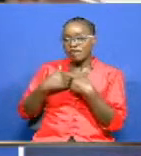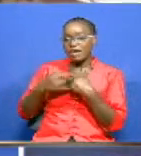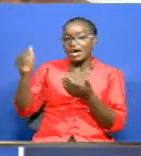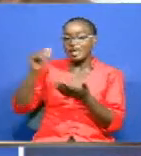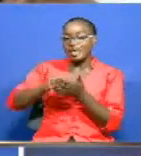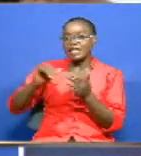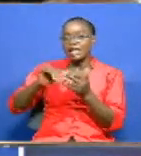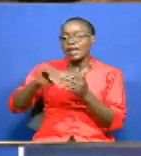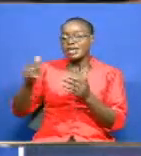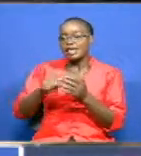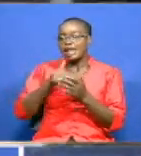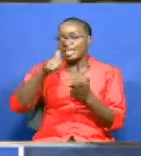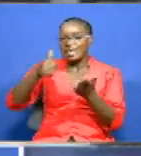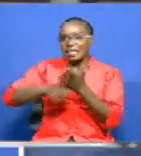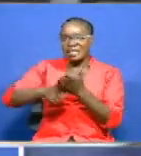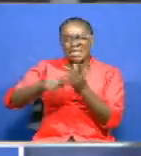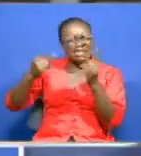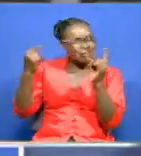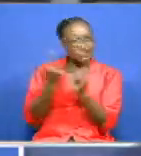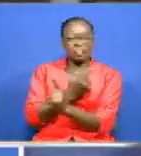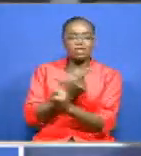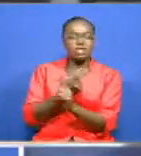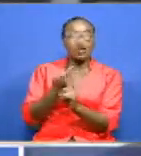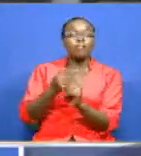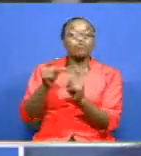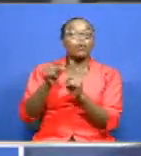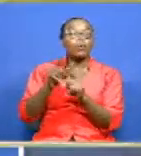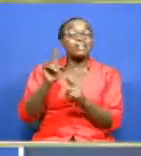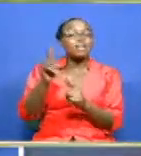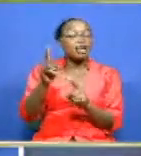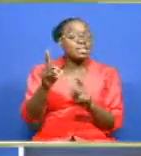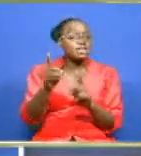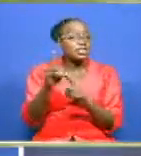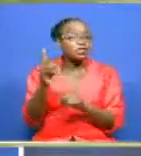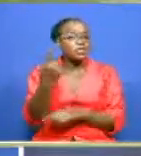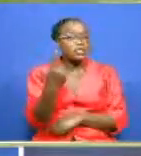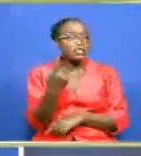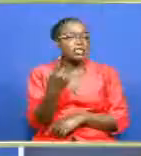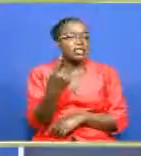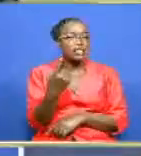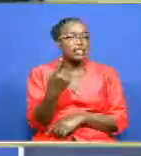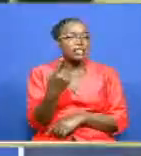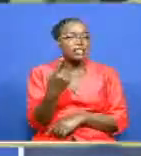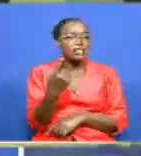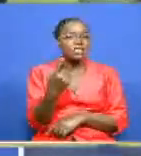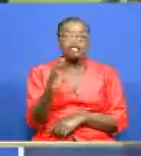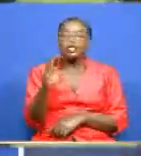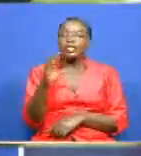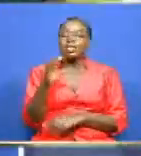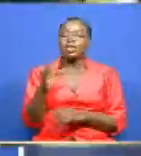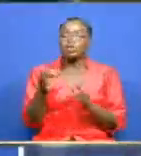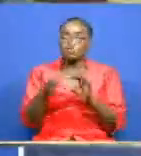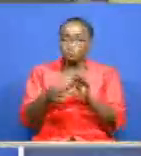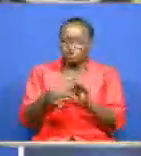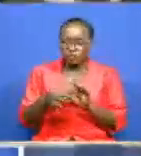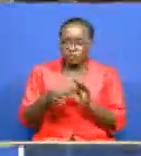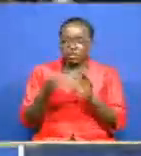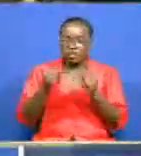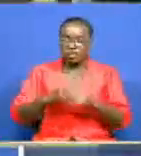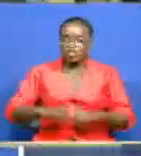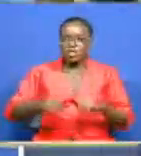barua ambayo ni tofauti na maneno yao ya tarehe moja. Kenya Union of Clinical Officers Chairman Peterson